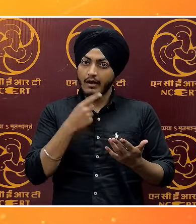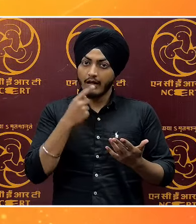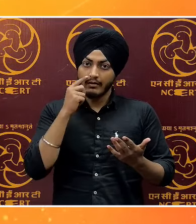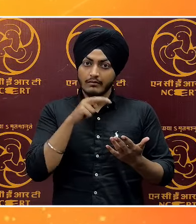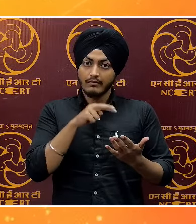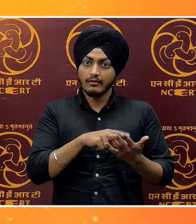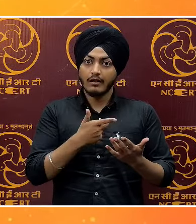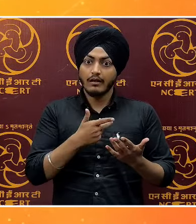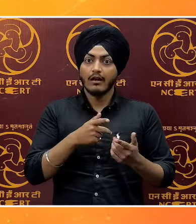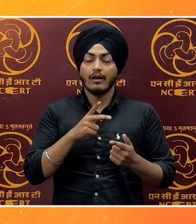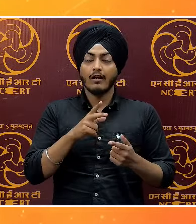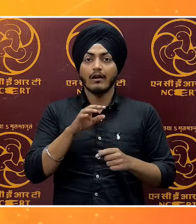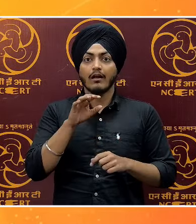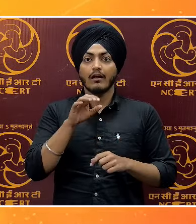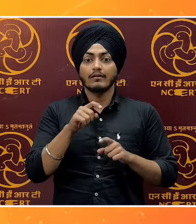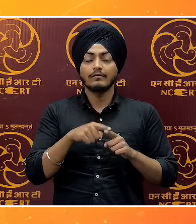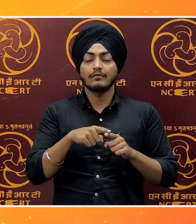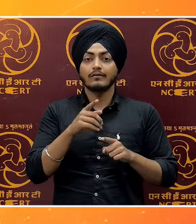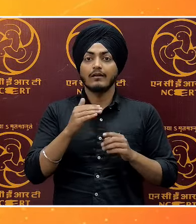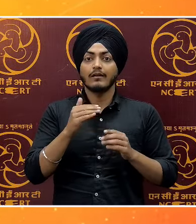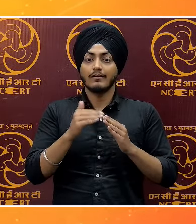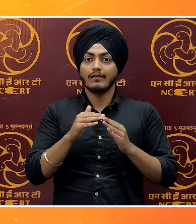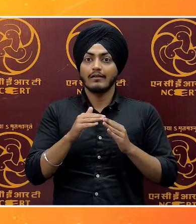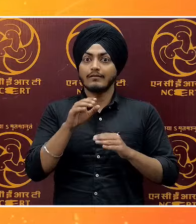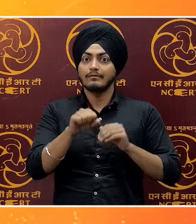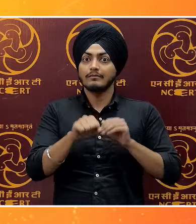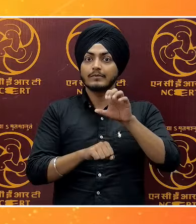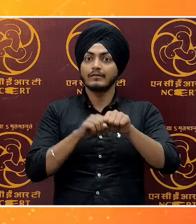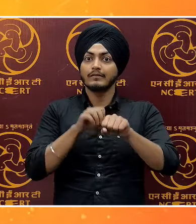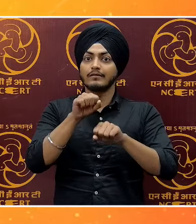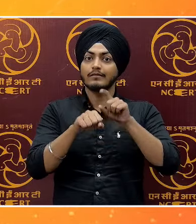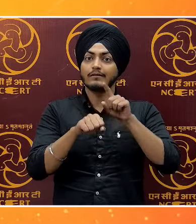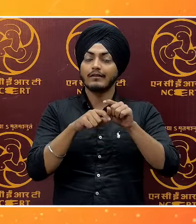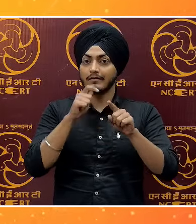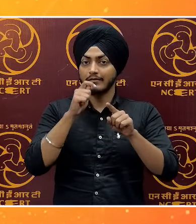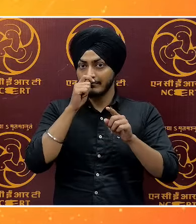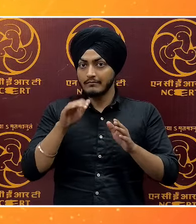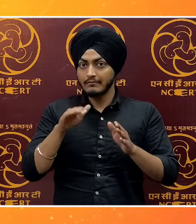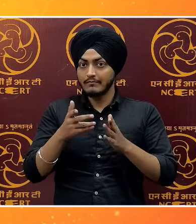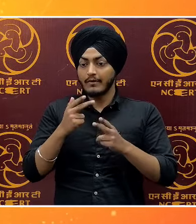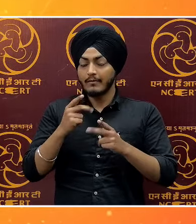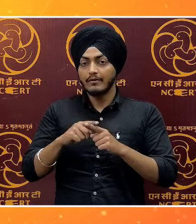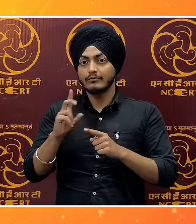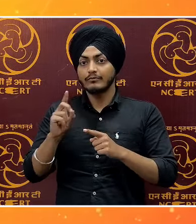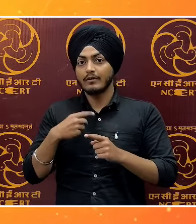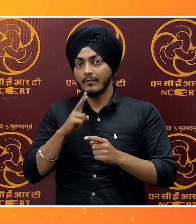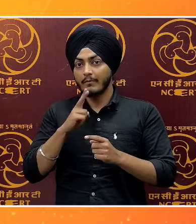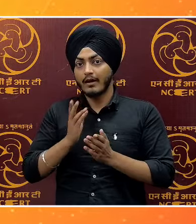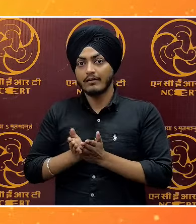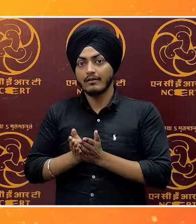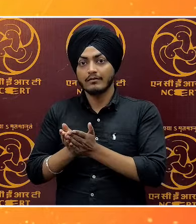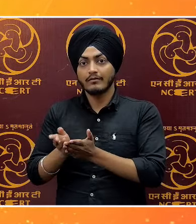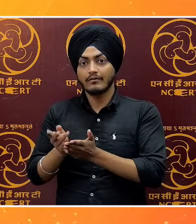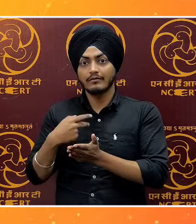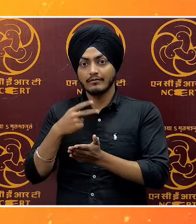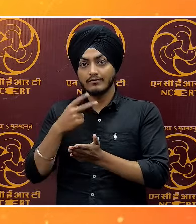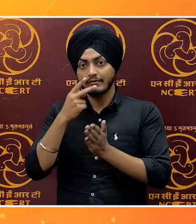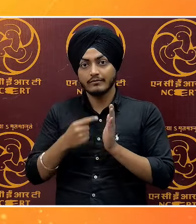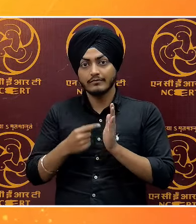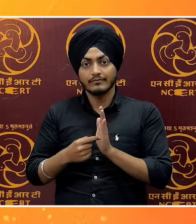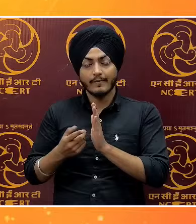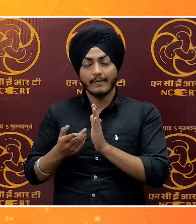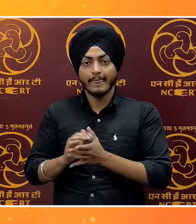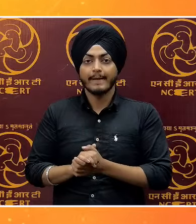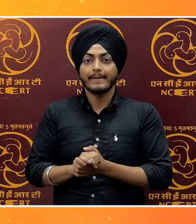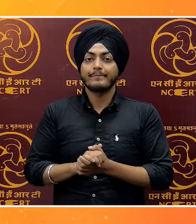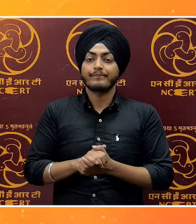some ladders are also there near the tree. Yes. Yeah. Can you see some boats also? Yes, I can see some boats as well. And here